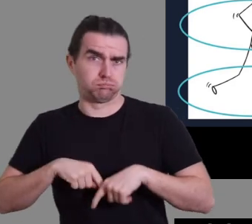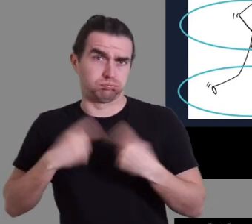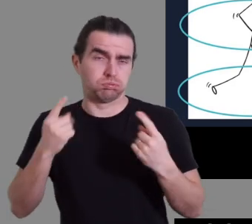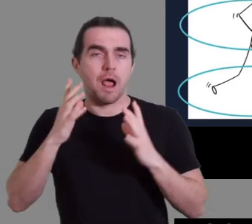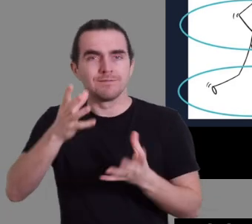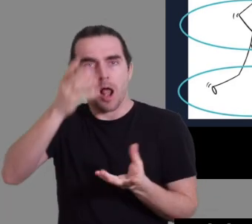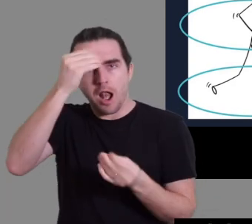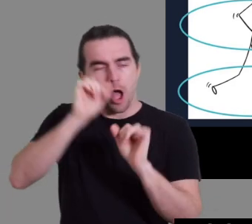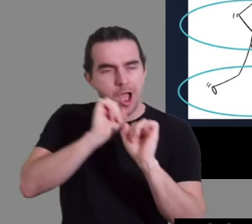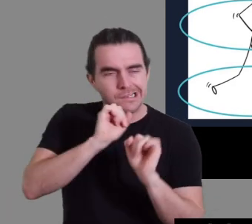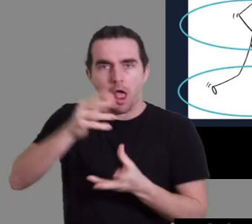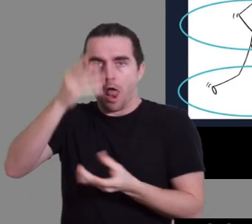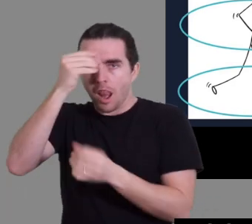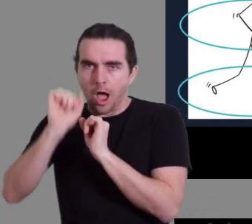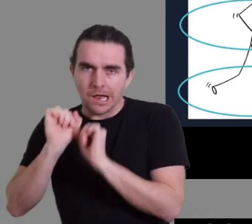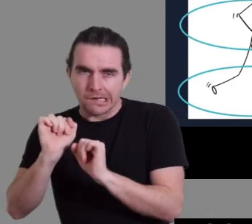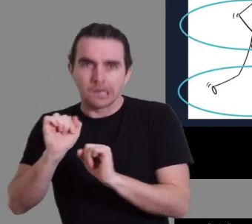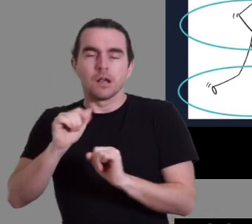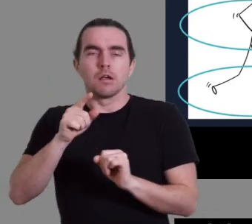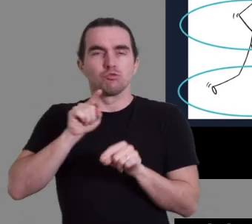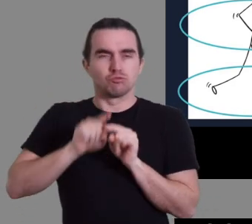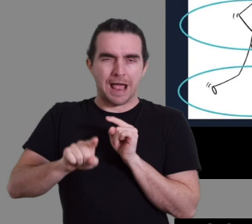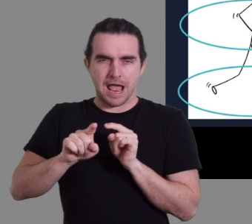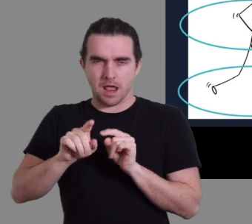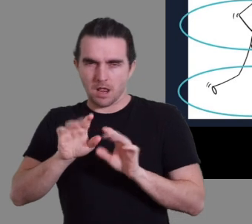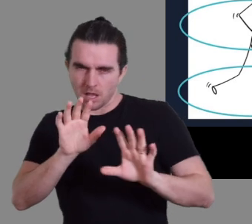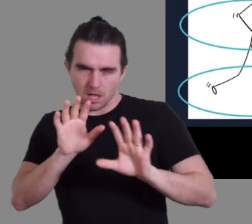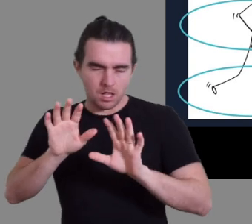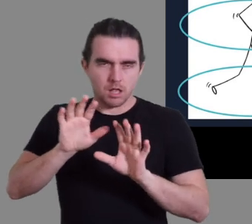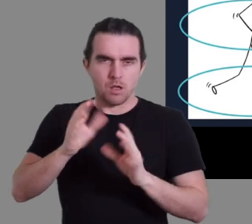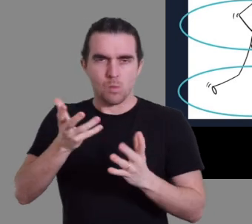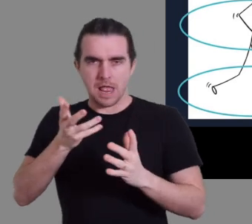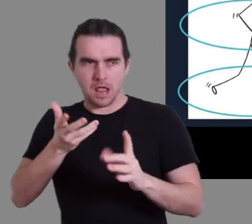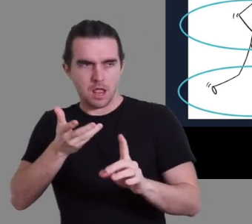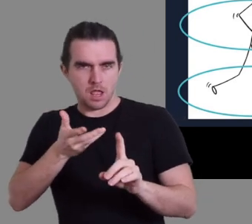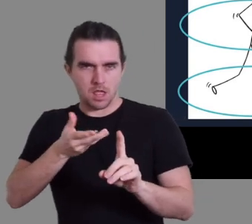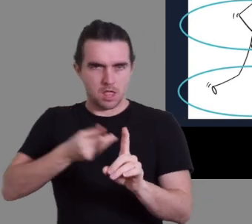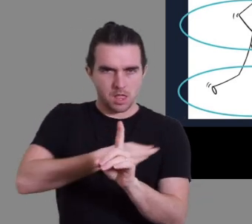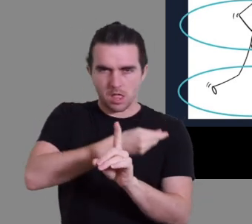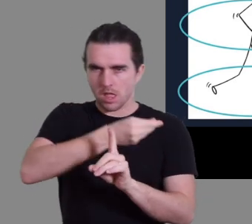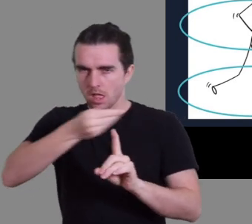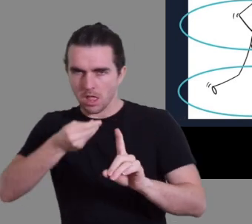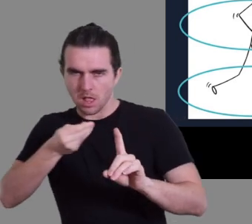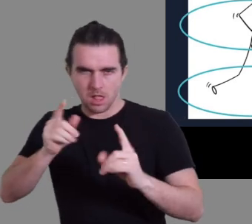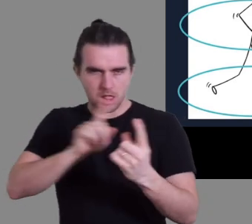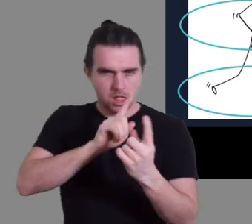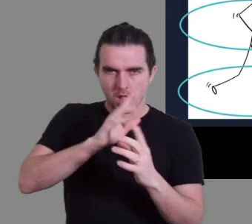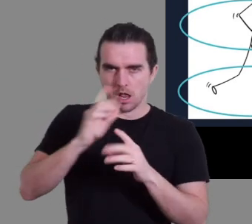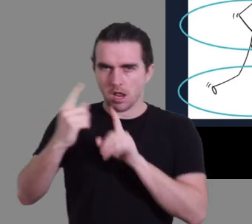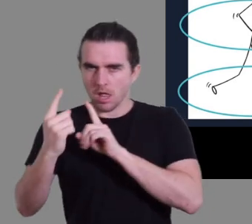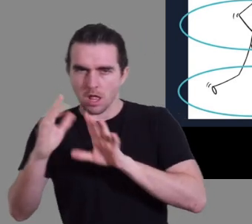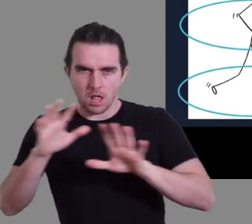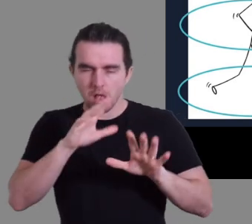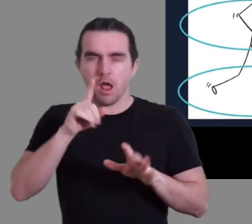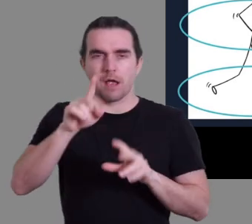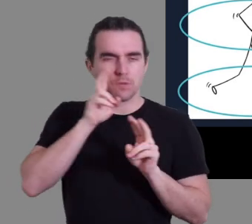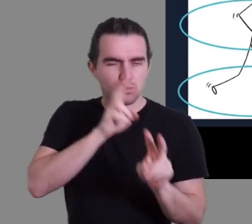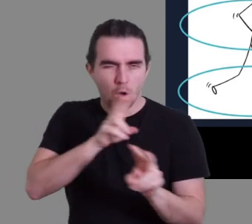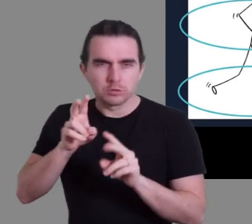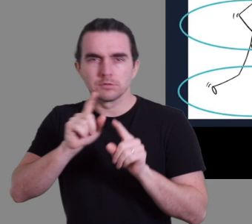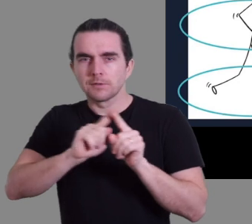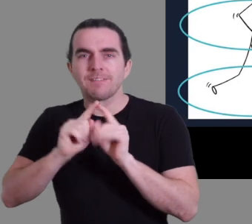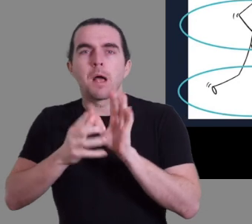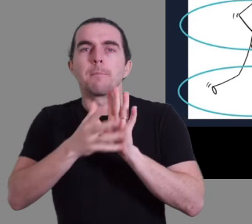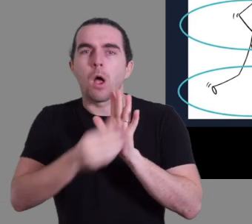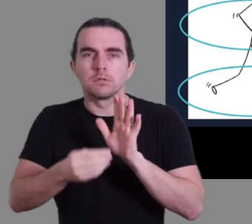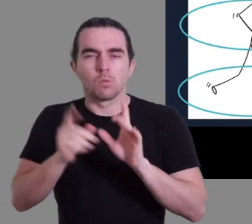try and pass those on to your own players. Yeah. So here it's important. You have to watch time and time again to get a model of